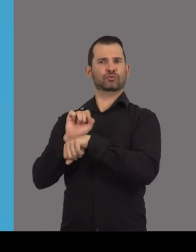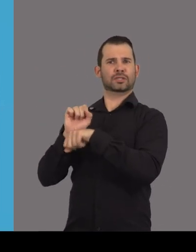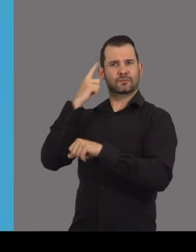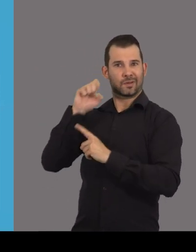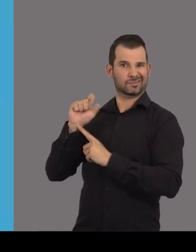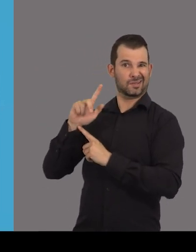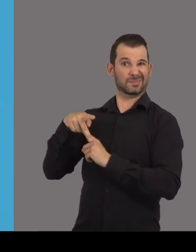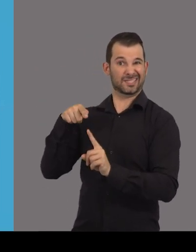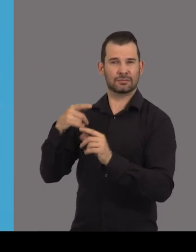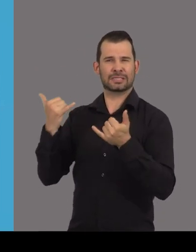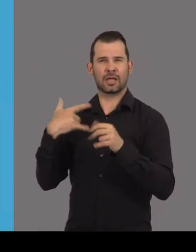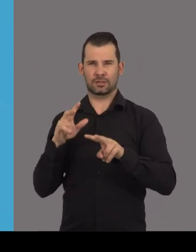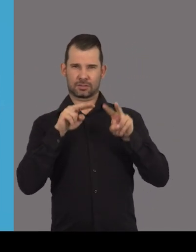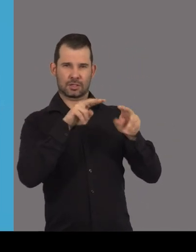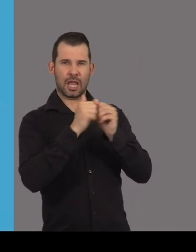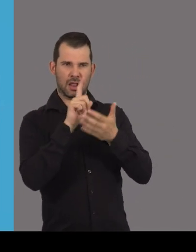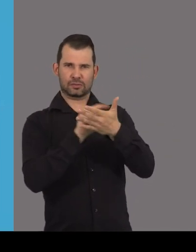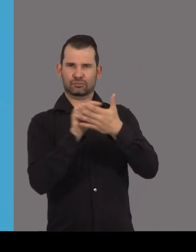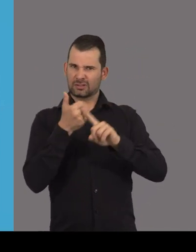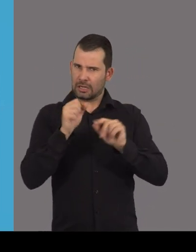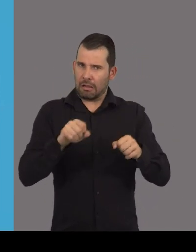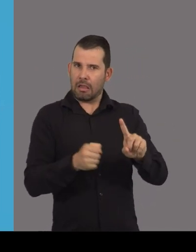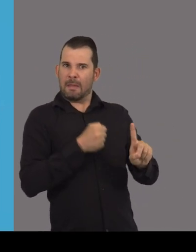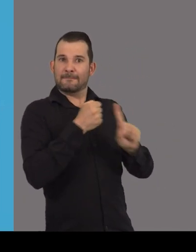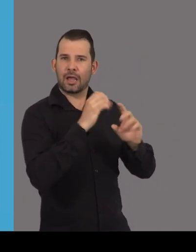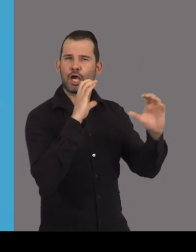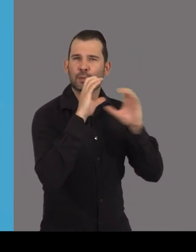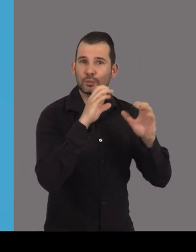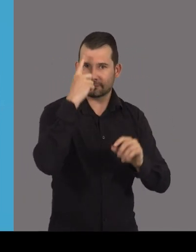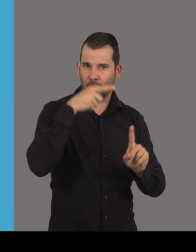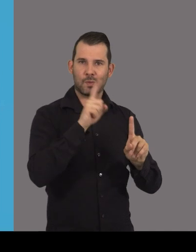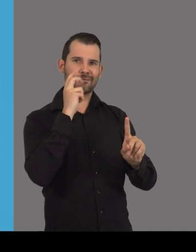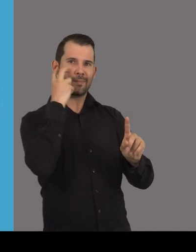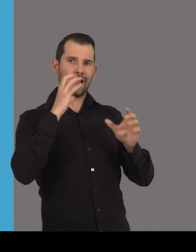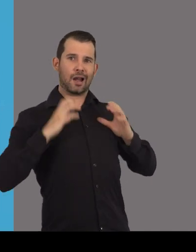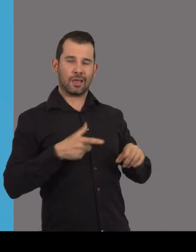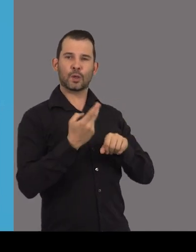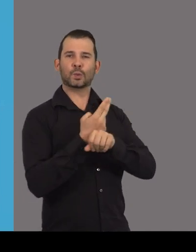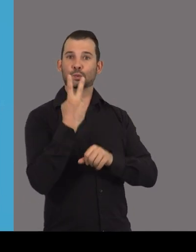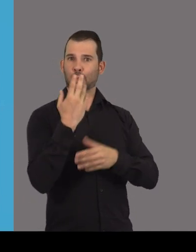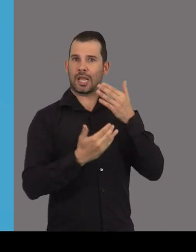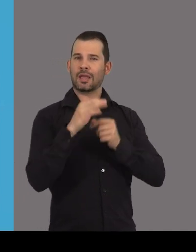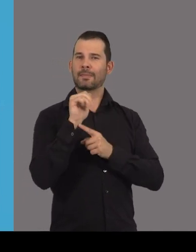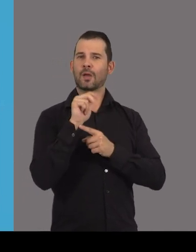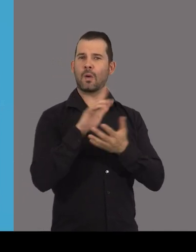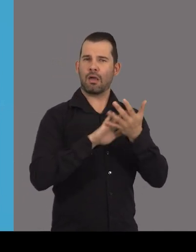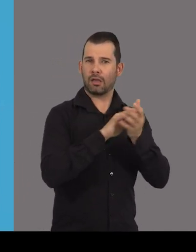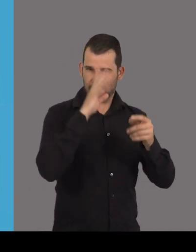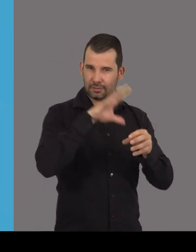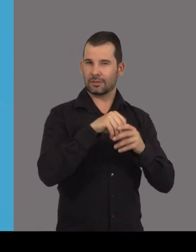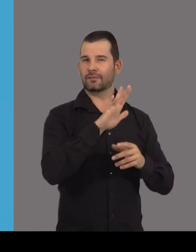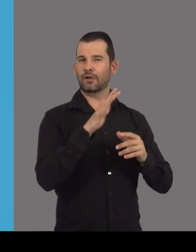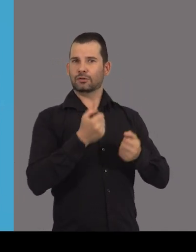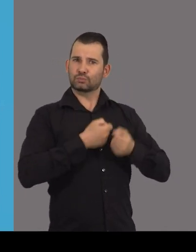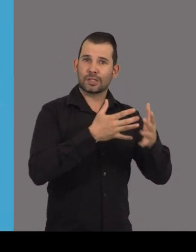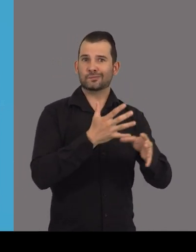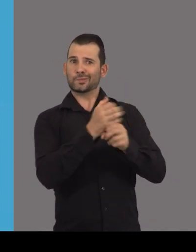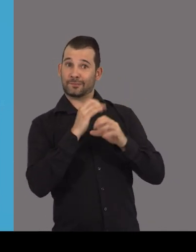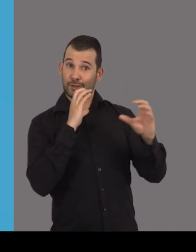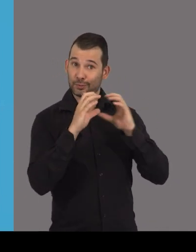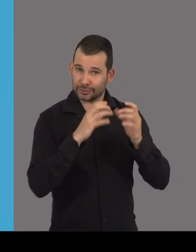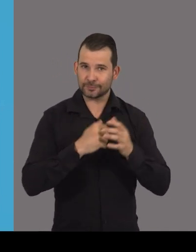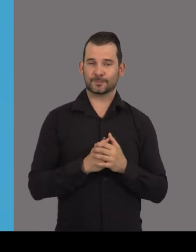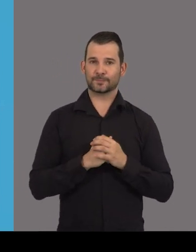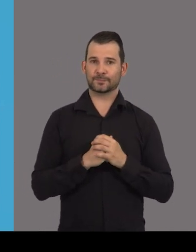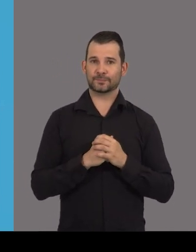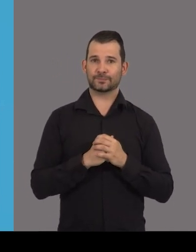for SLPs. So let's look at how literacy can impact communication for a deafblind client who uses two-hand manual for their expressive and receptive